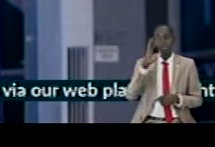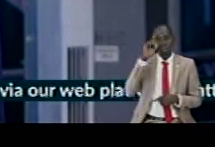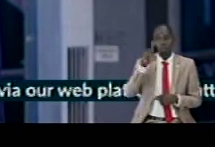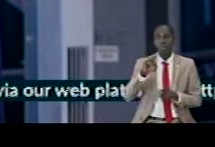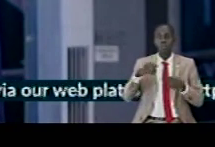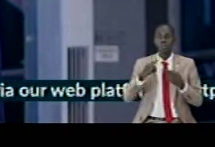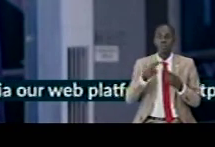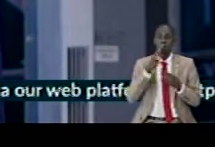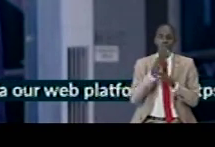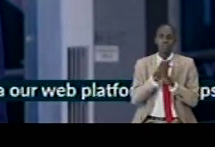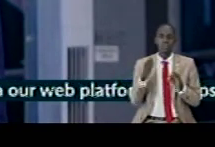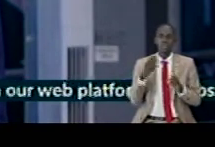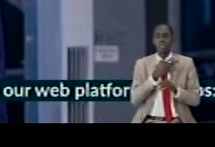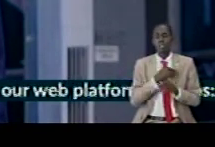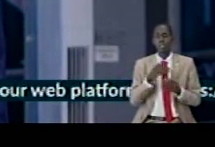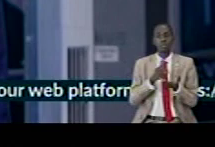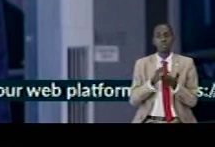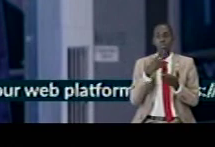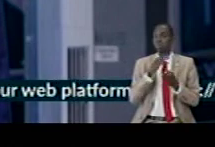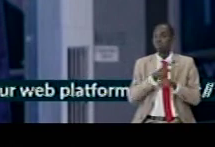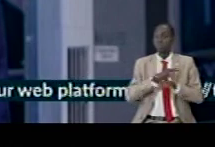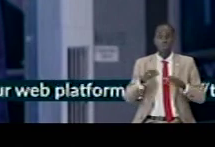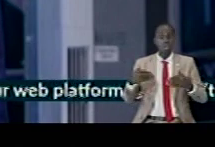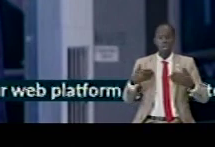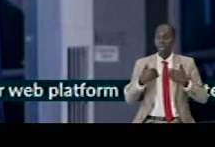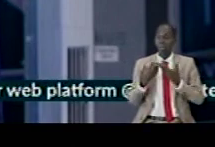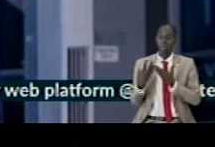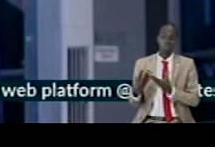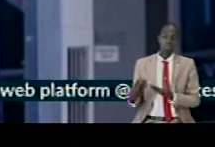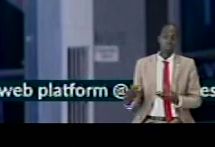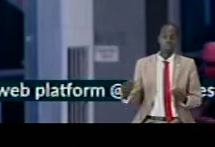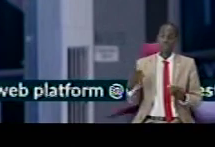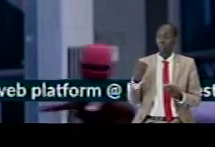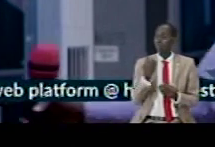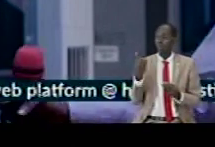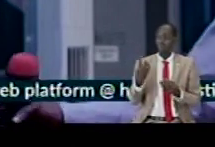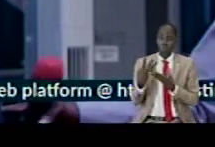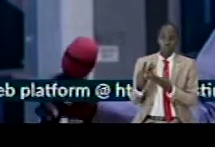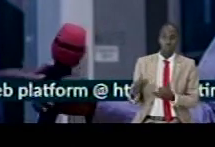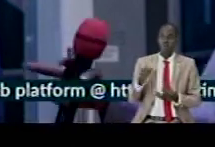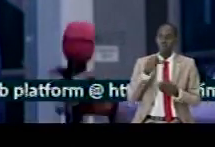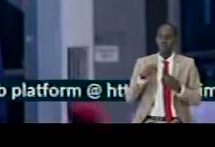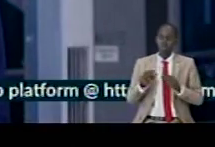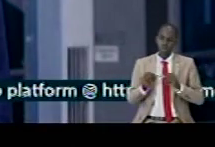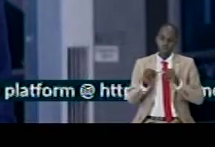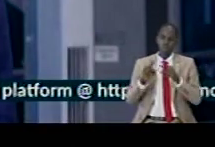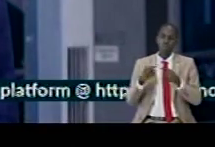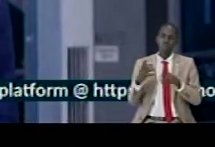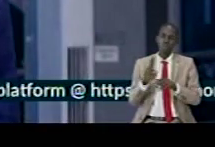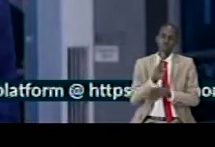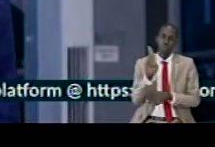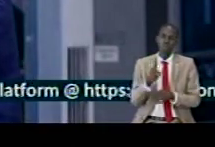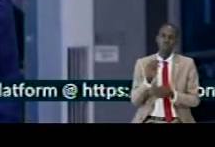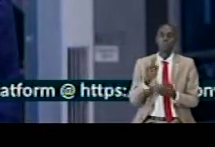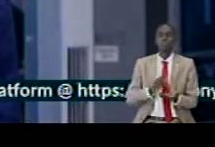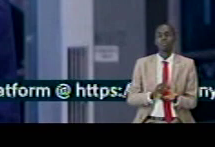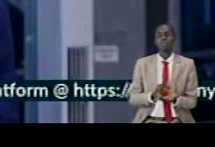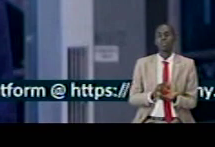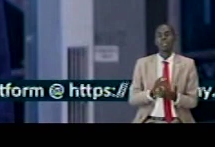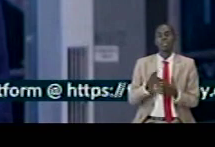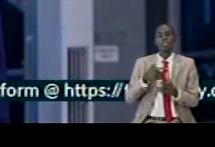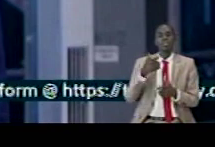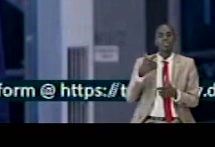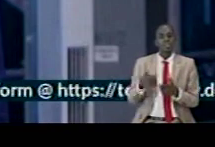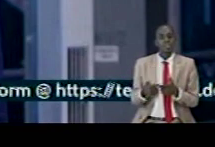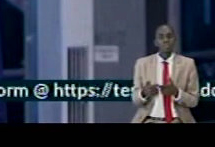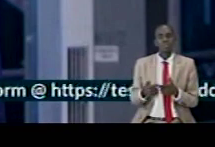doesn't have cure. That the only solution is that I should continue taking the drugs. Then it was